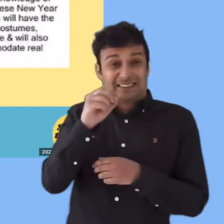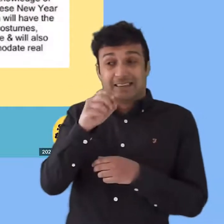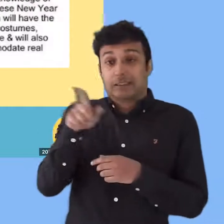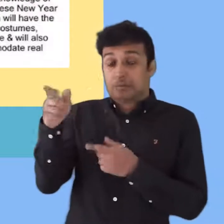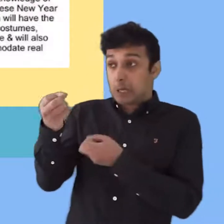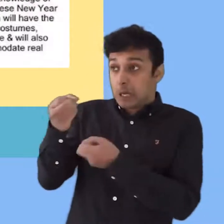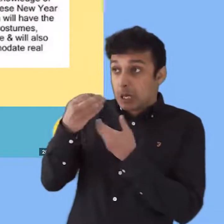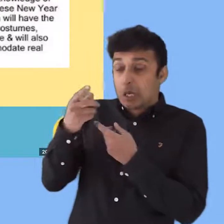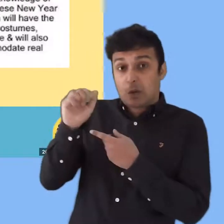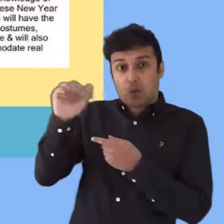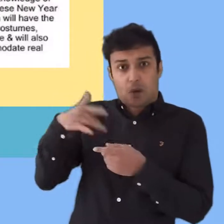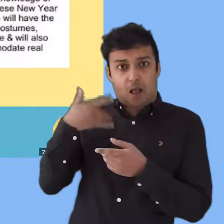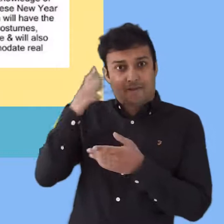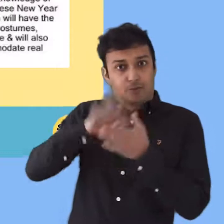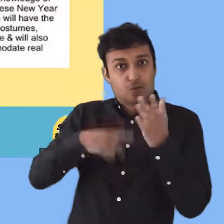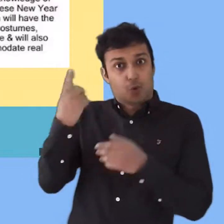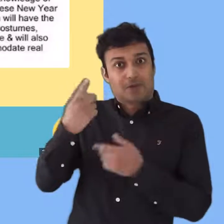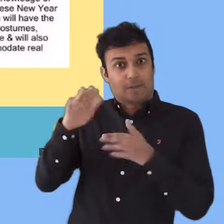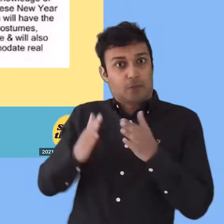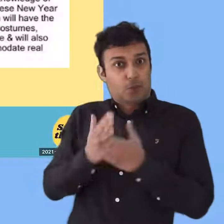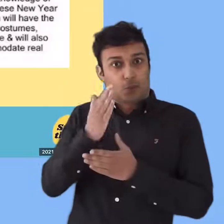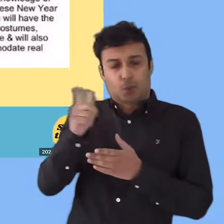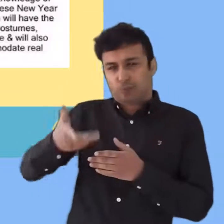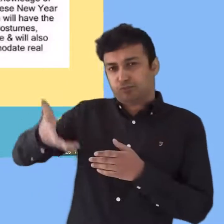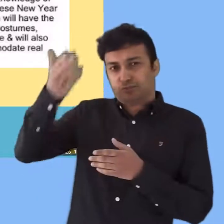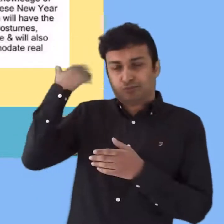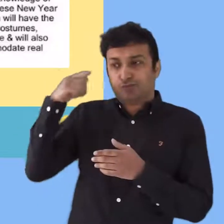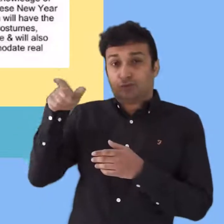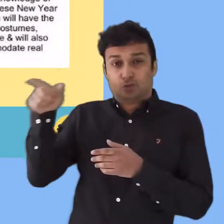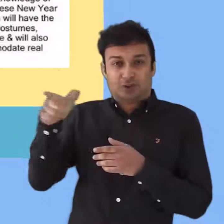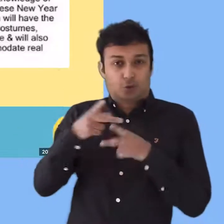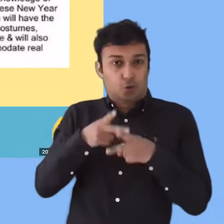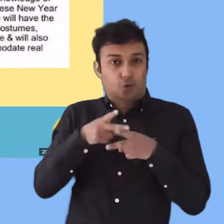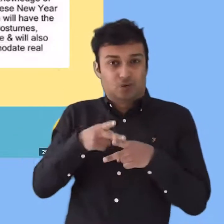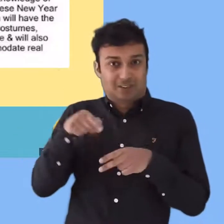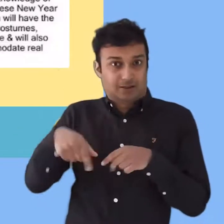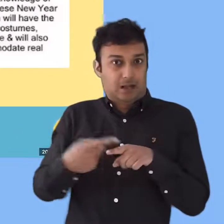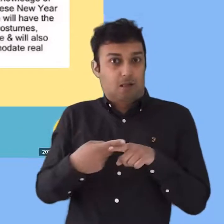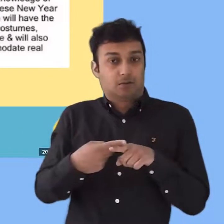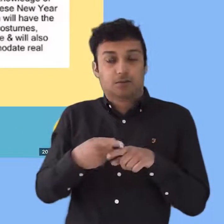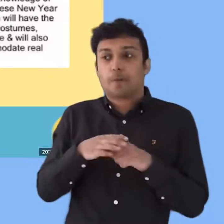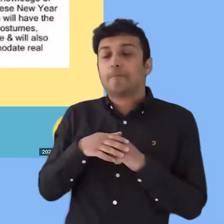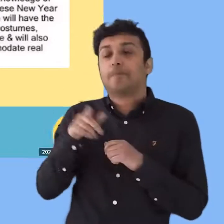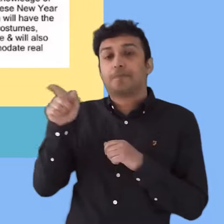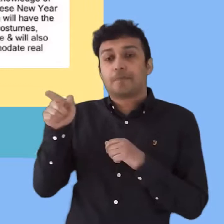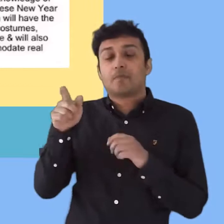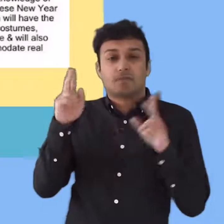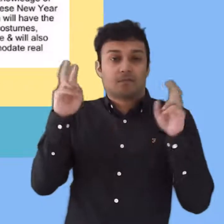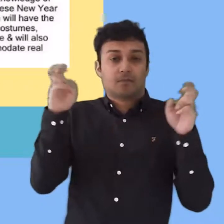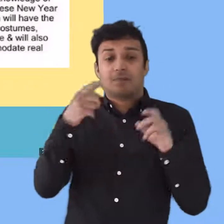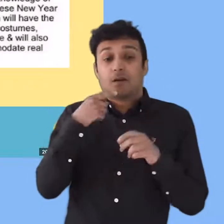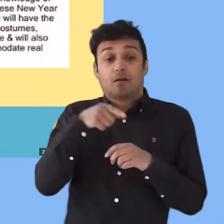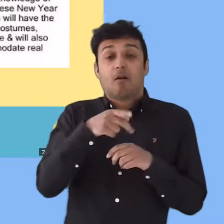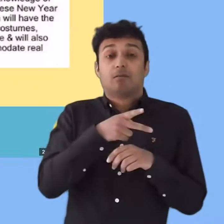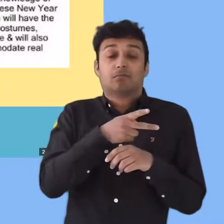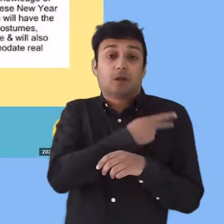this example of what happened to her when she was at nursery in England. They called it Chinese New Year. She said the nursery